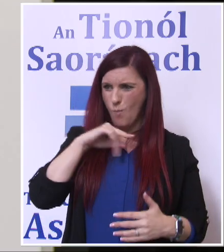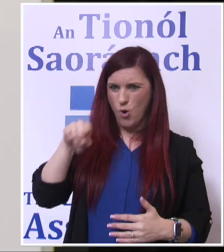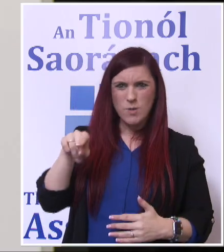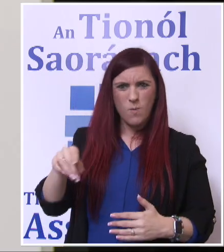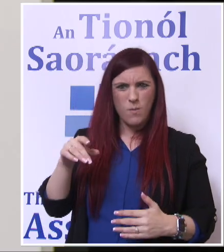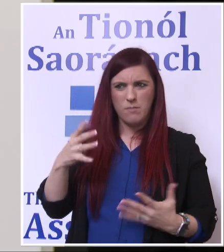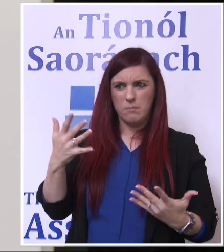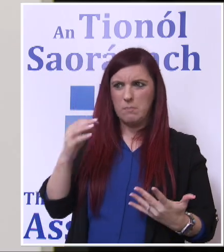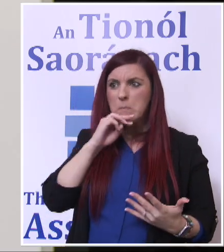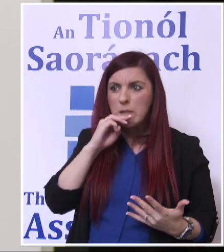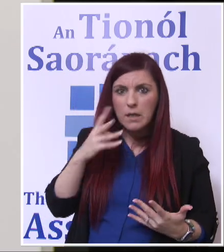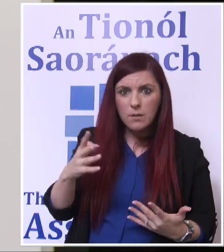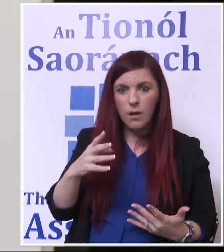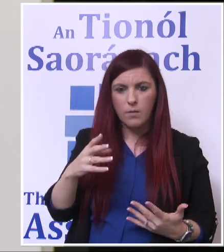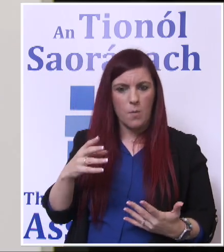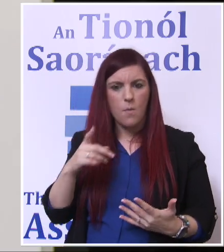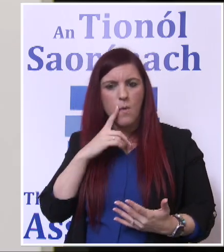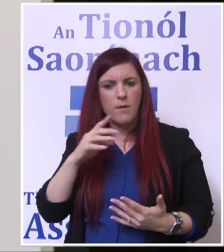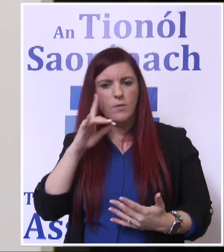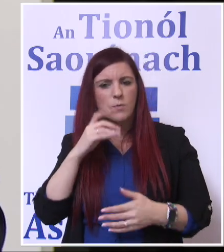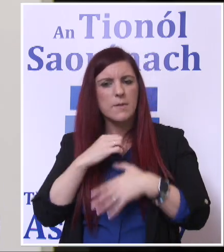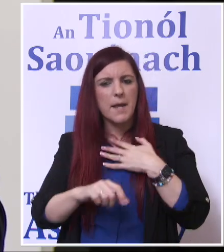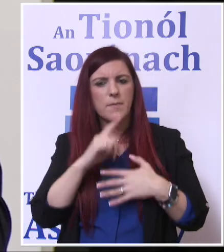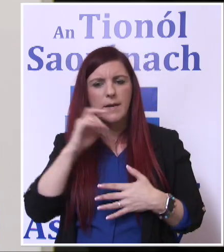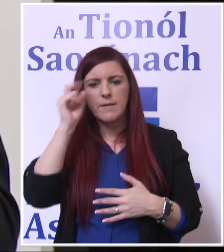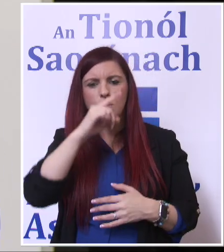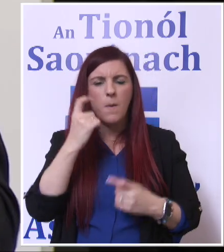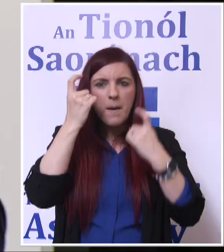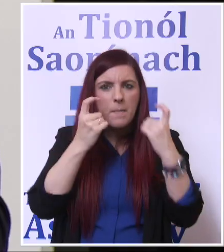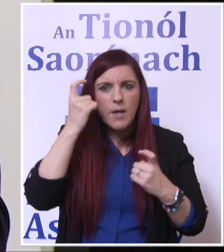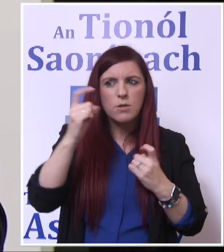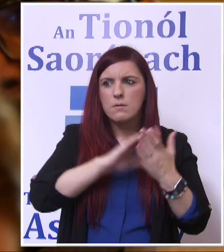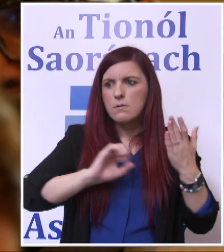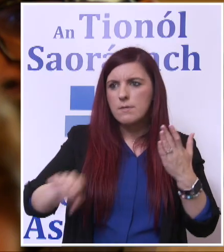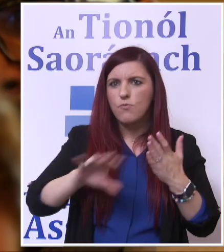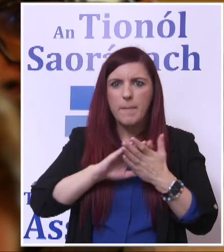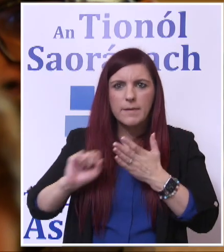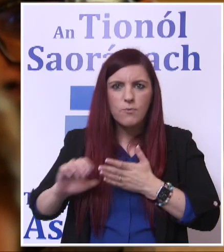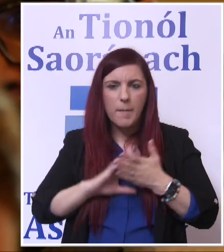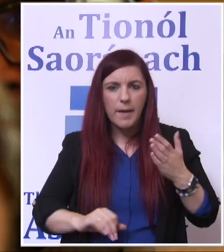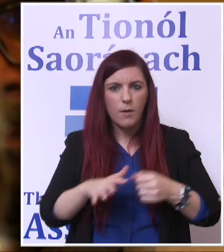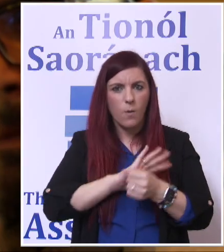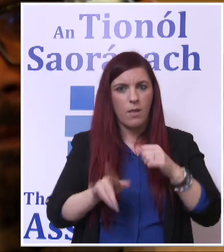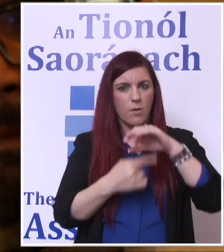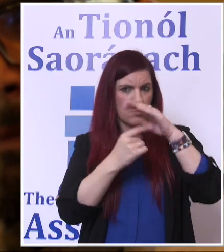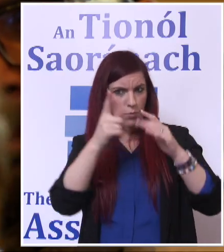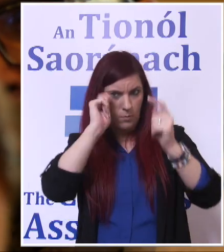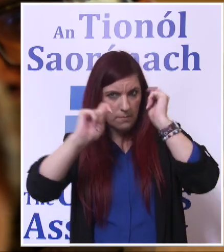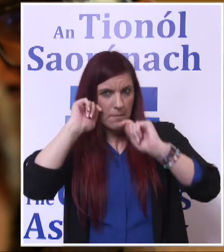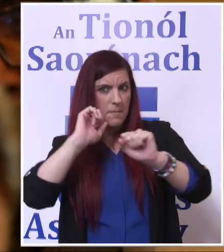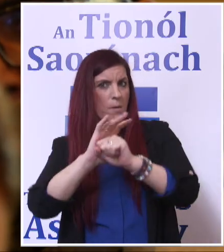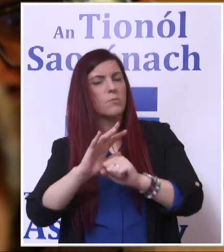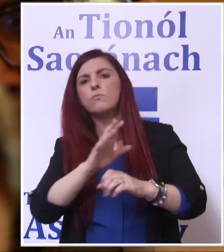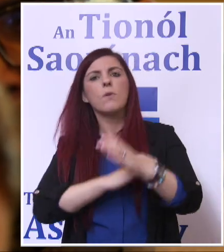keep the local authorities? You've heard already today, it would be very difficult to imagine scrapping the local authorities. Would you consider a replacement with a